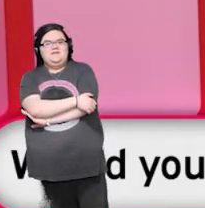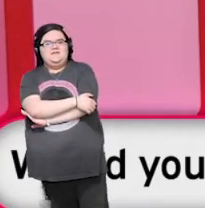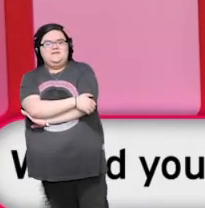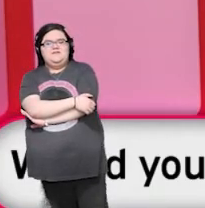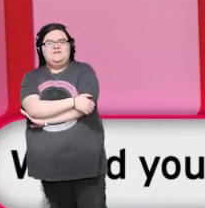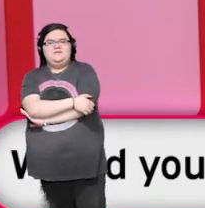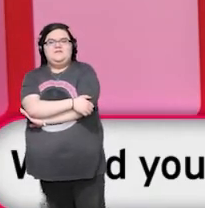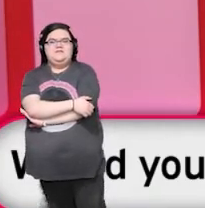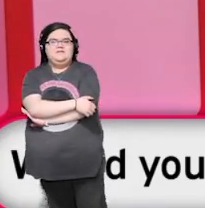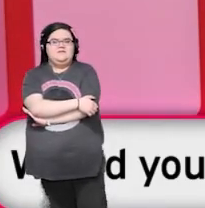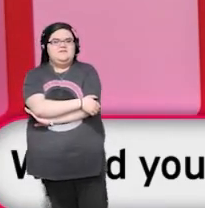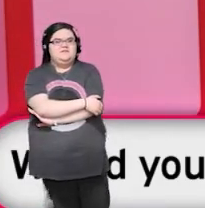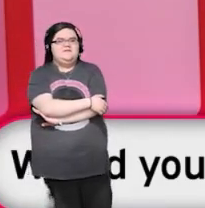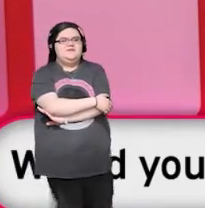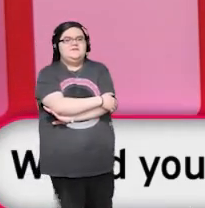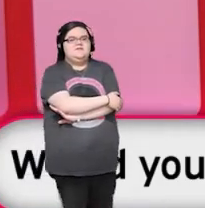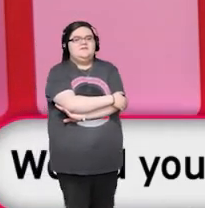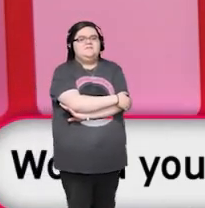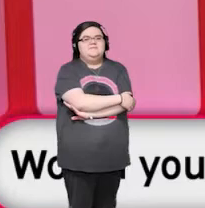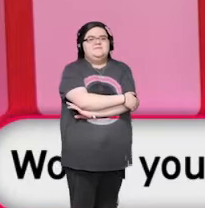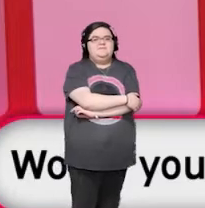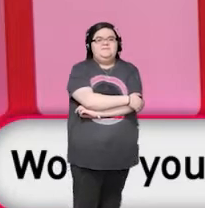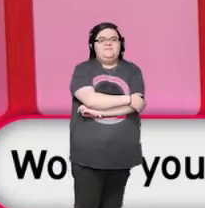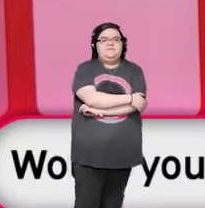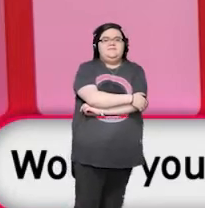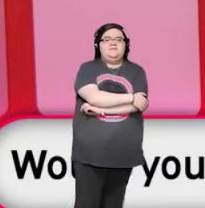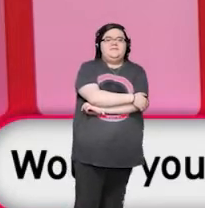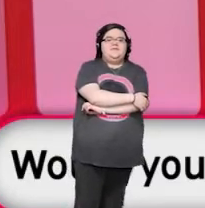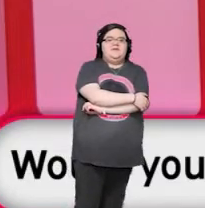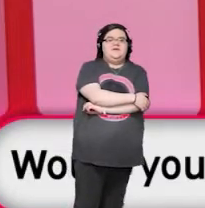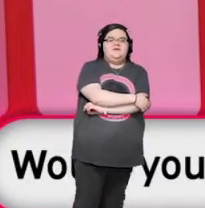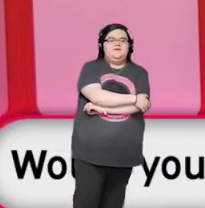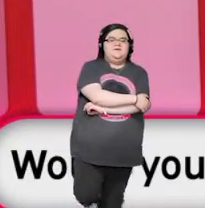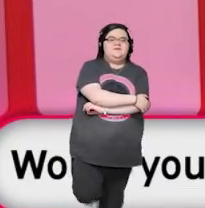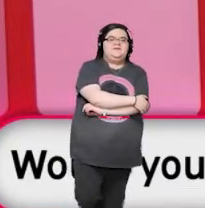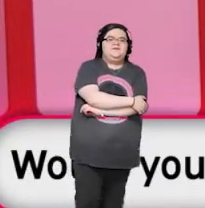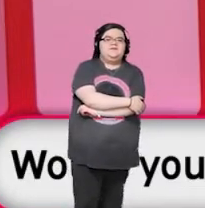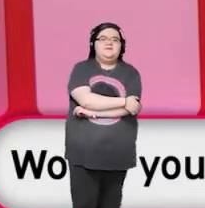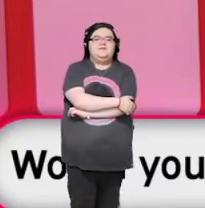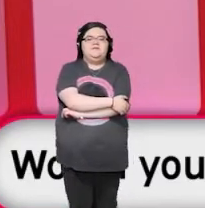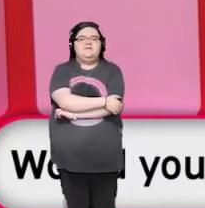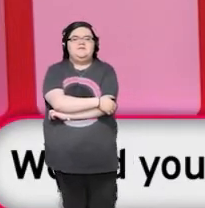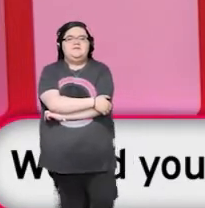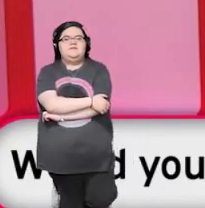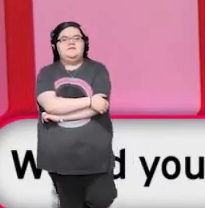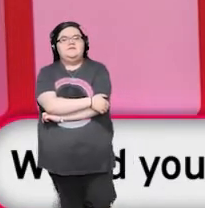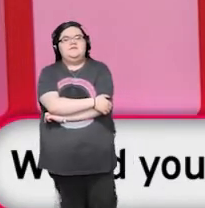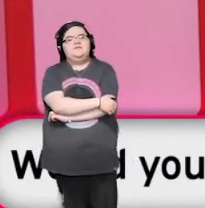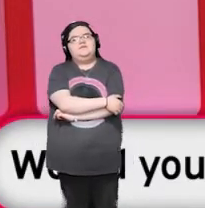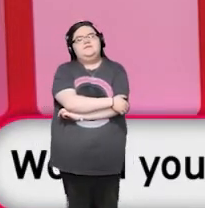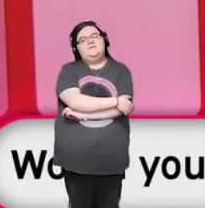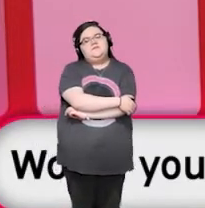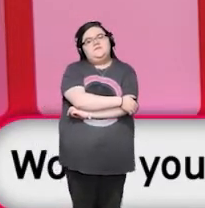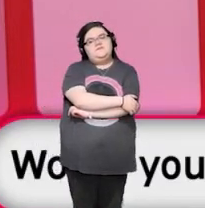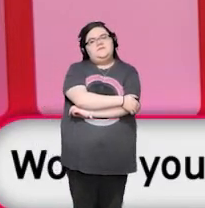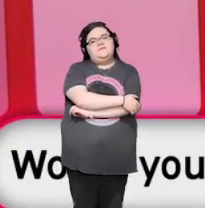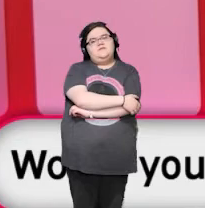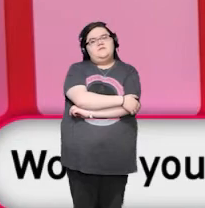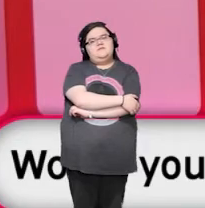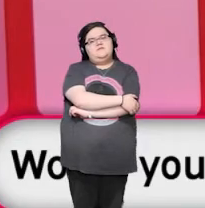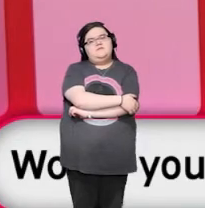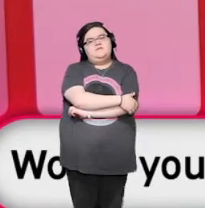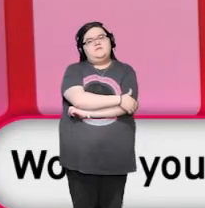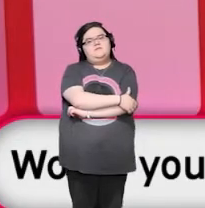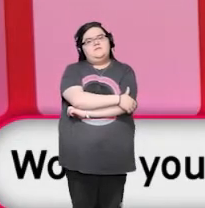normal dinners and I couldn't eat anything. Like, I couldn't taste anything. Yeah, no. I'm and like your favorite dinner, you can't eat. You can't taste it if it's like. I think it's if I had to choose, I'd choose